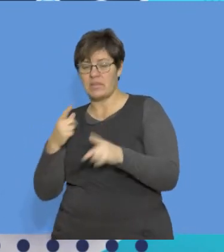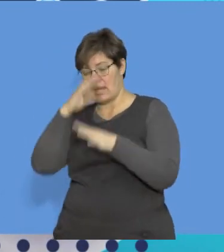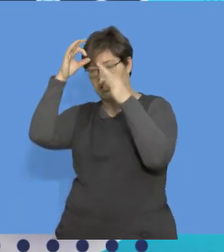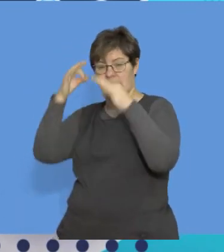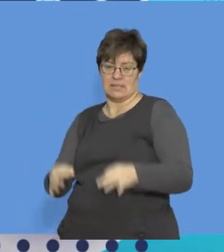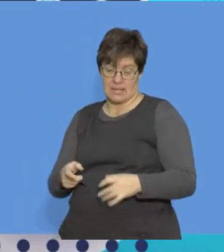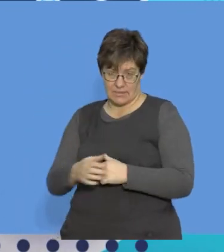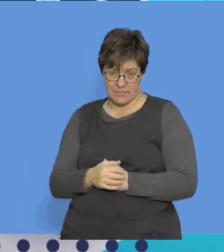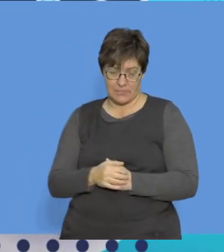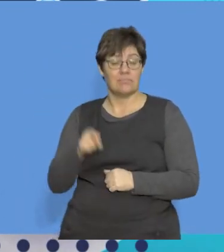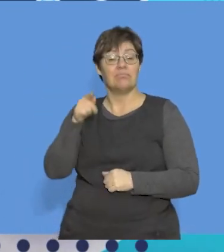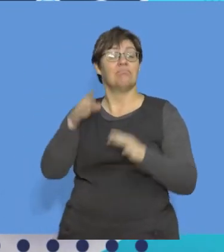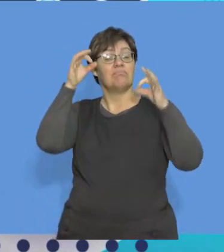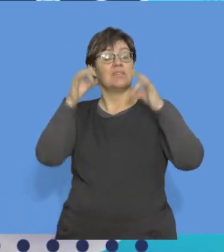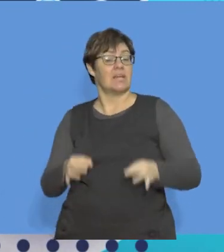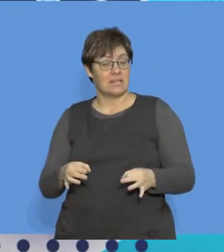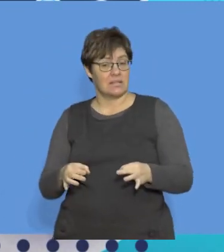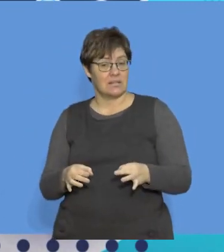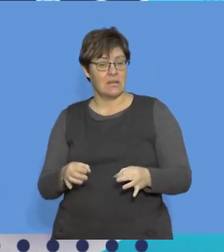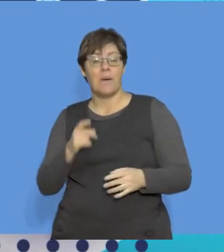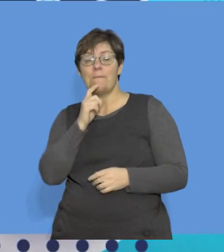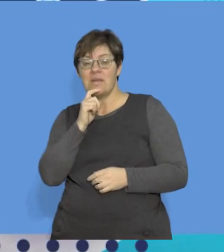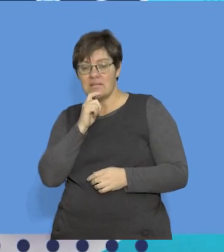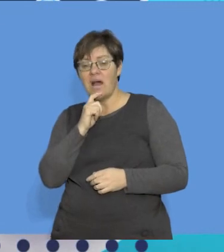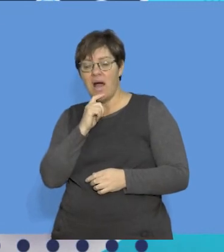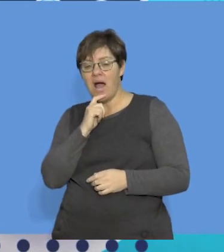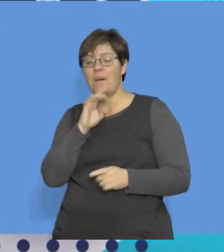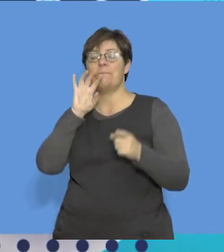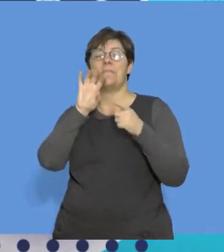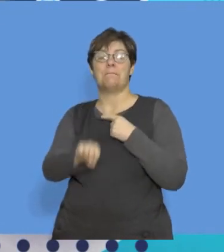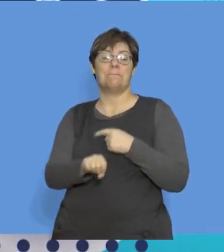This conjuncture will be what leads to a conclusion